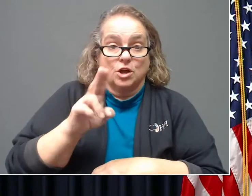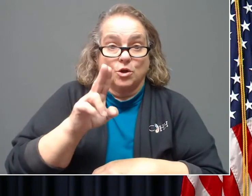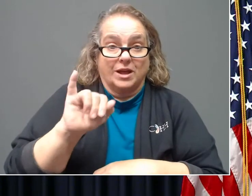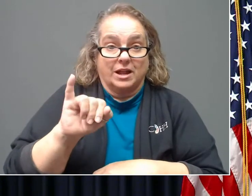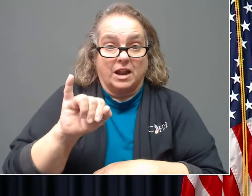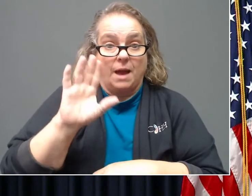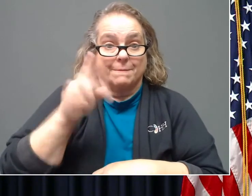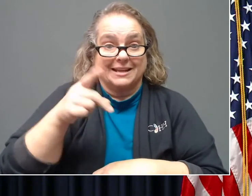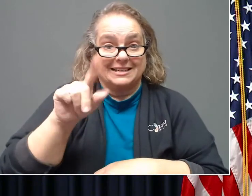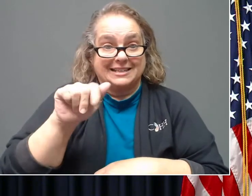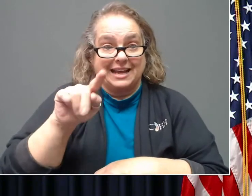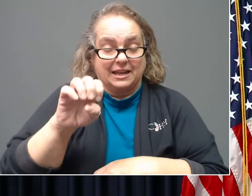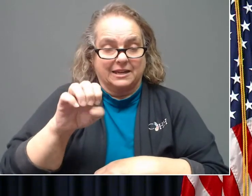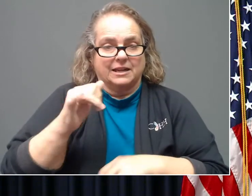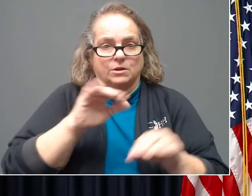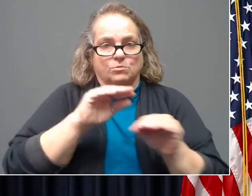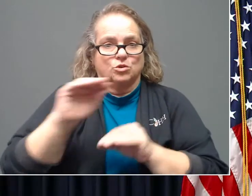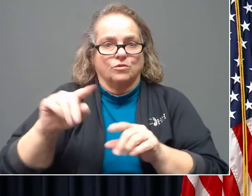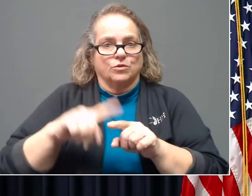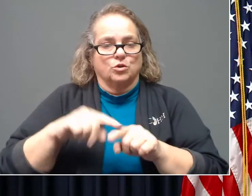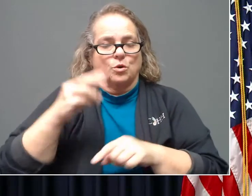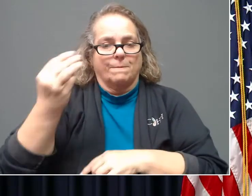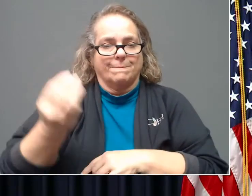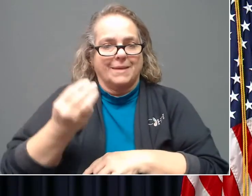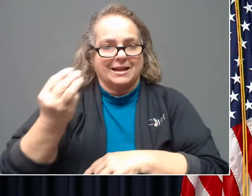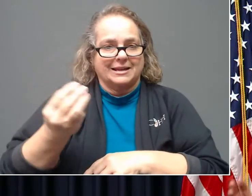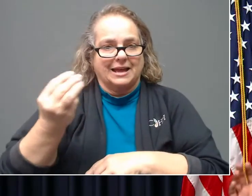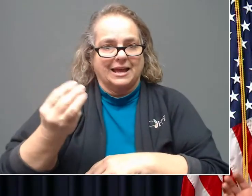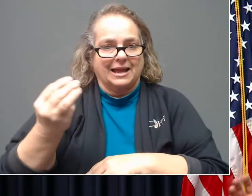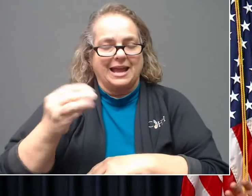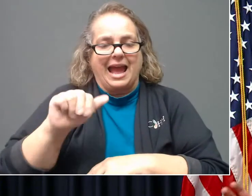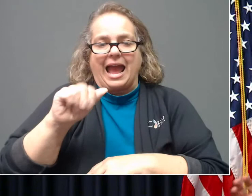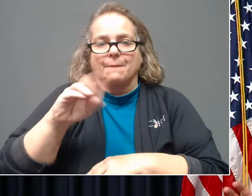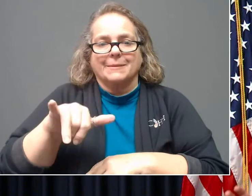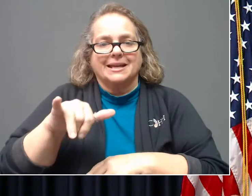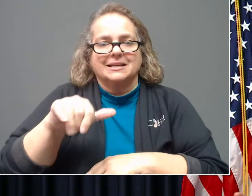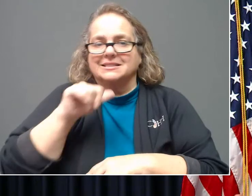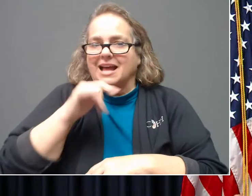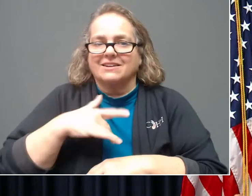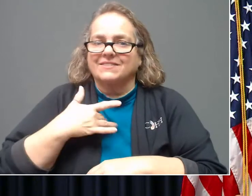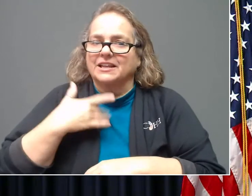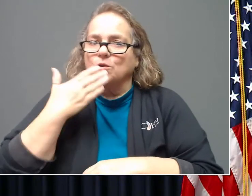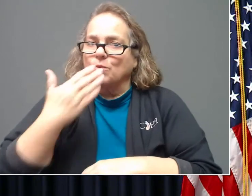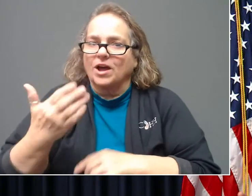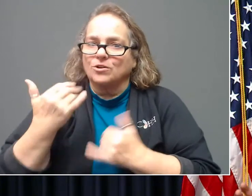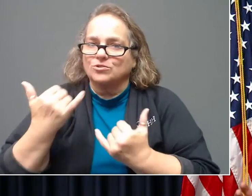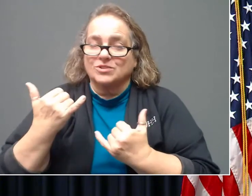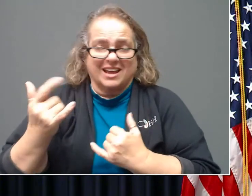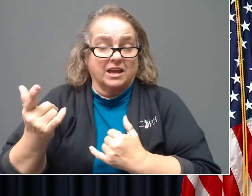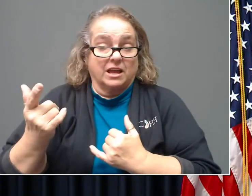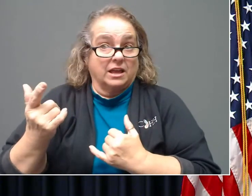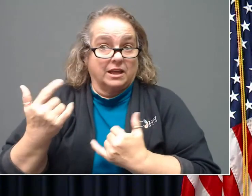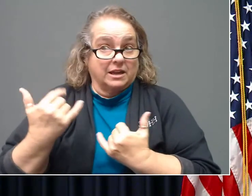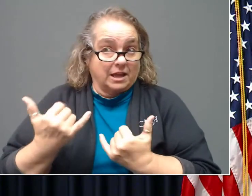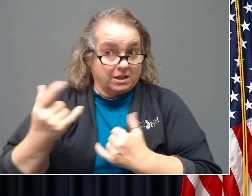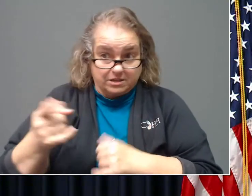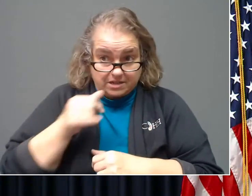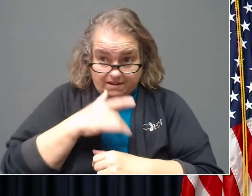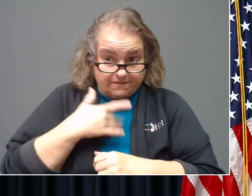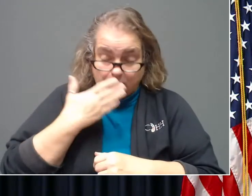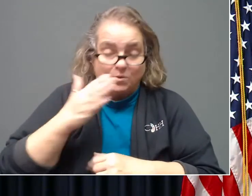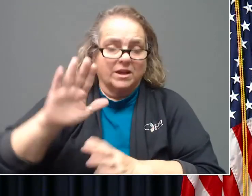Monday. Amy Cubbage, who provides that, isn't feeling well today, and we're at that time where anybody who's not feeling well, we need to make